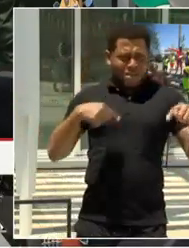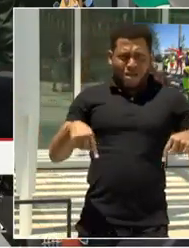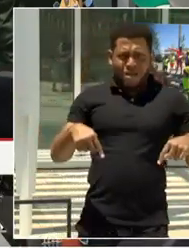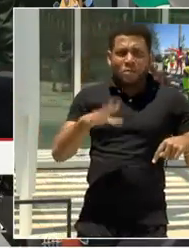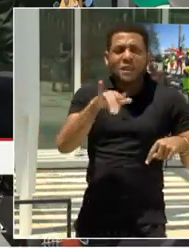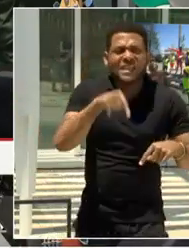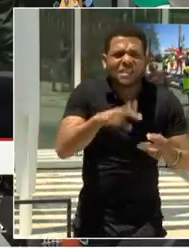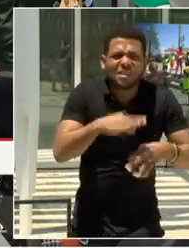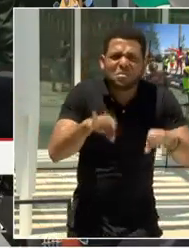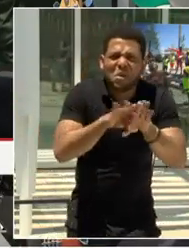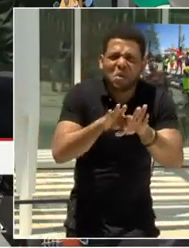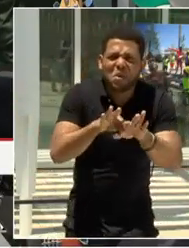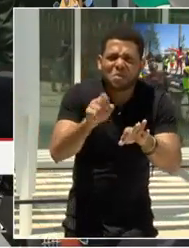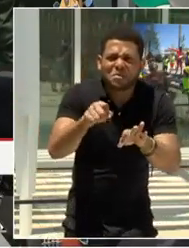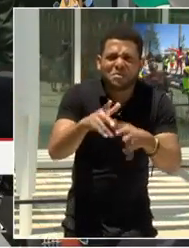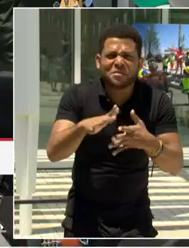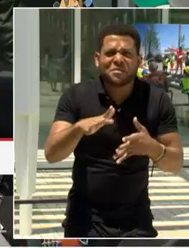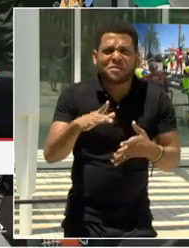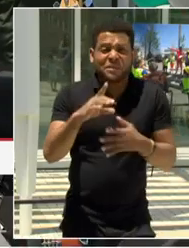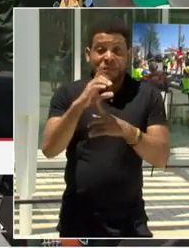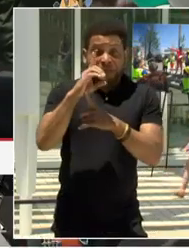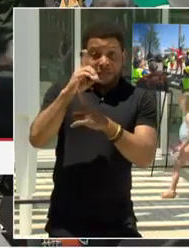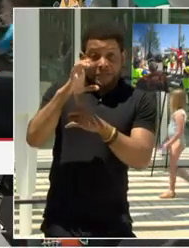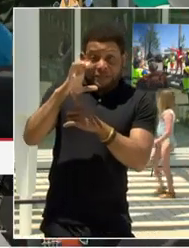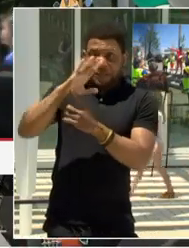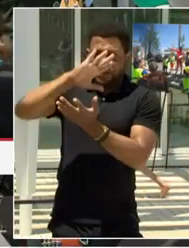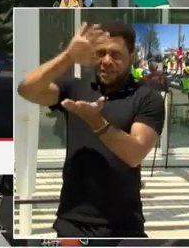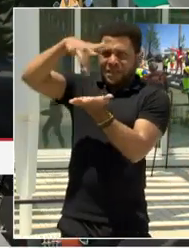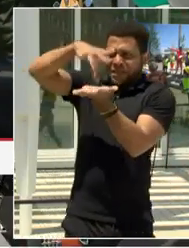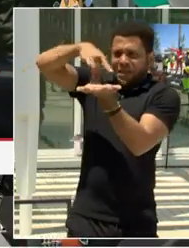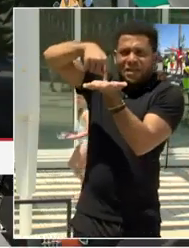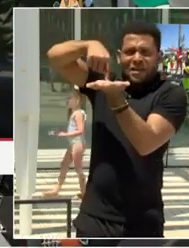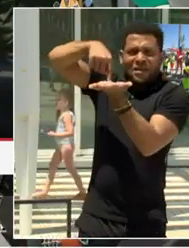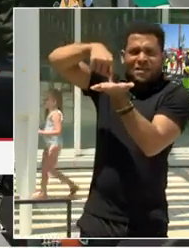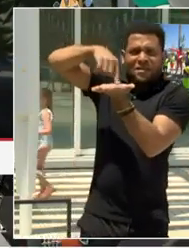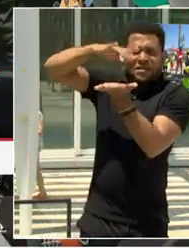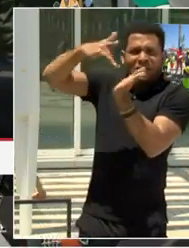Center City, and so we have Howard, Trinity,